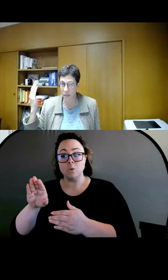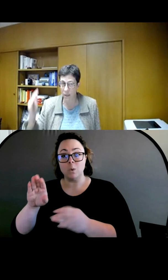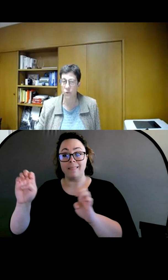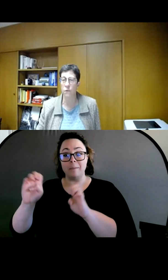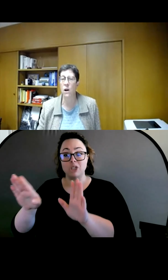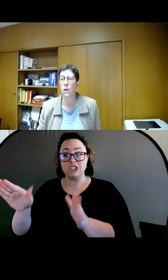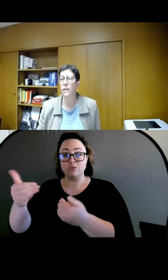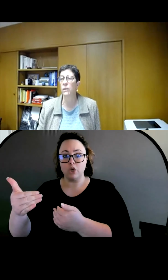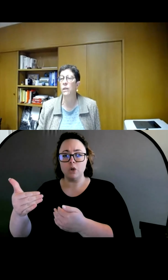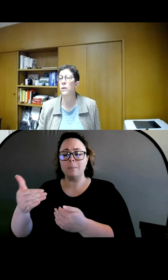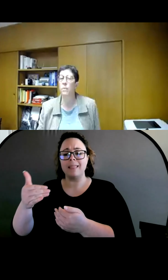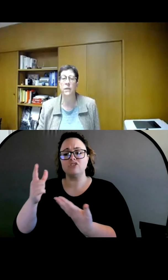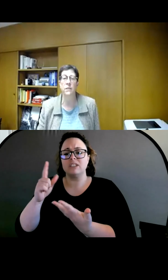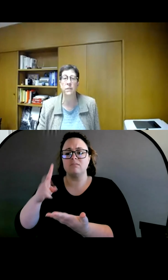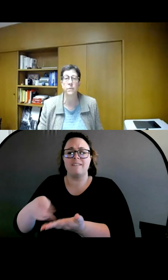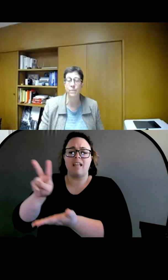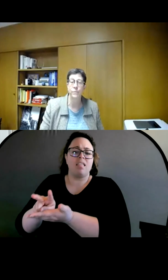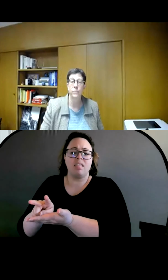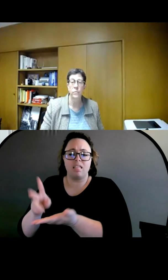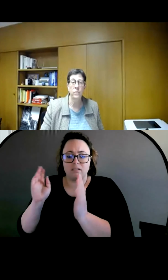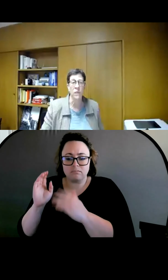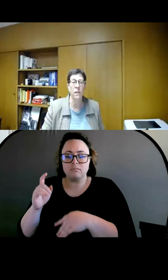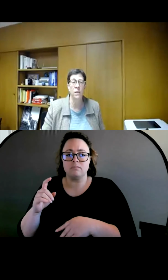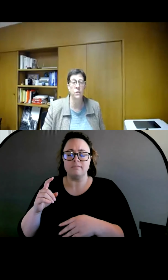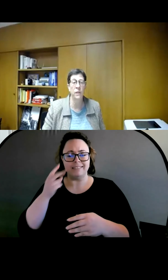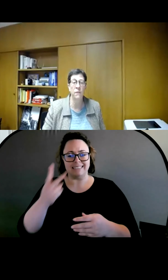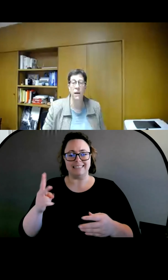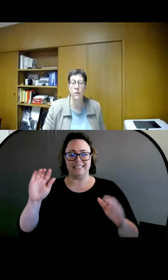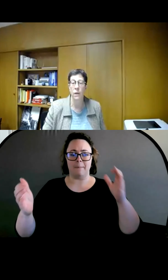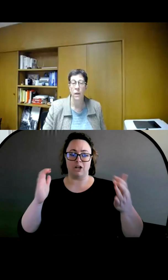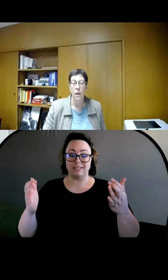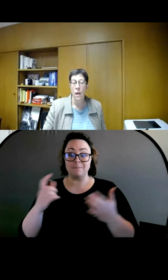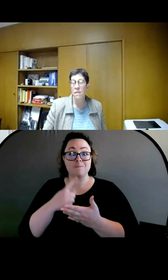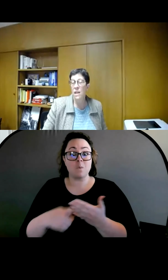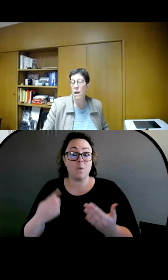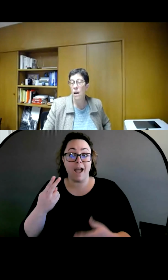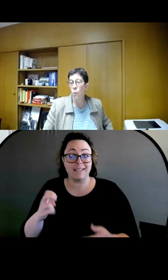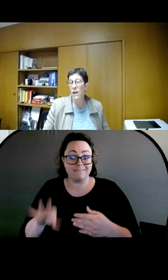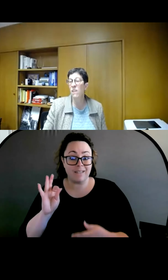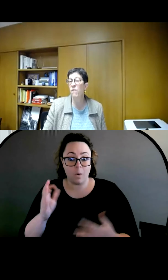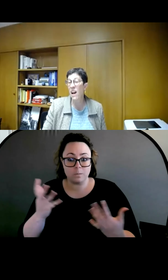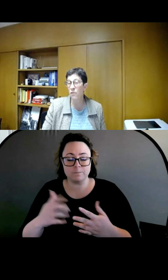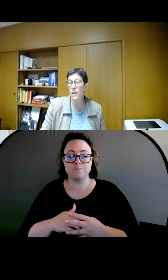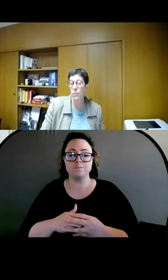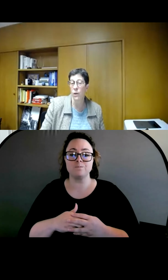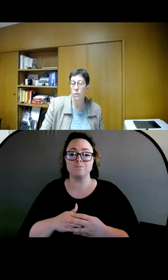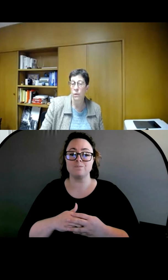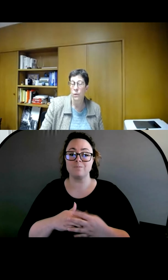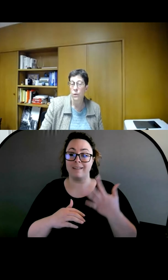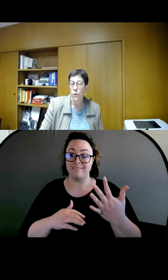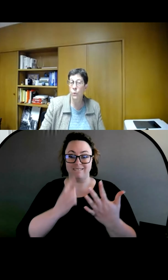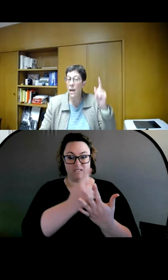an unintentional fall and looked at their comparisons. And here's what he found, that 1 in 5